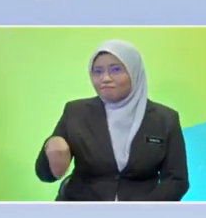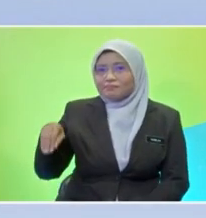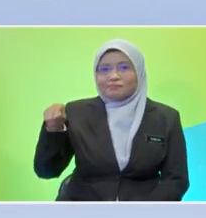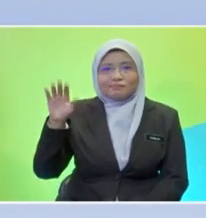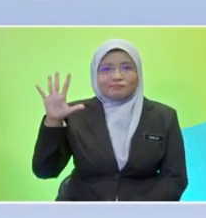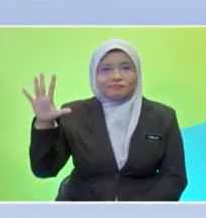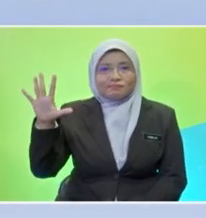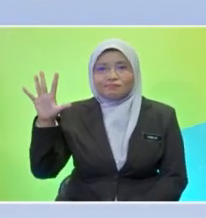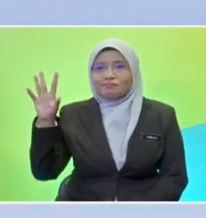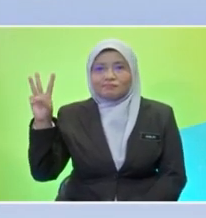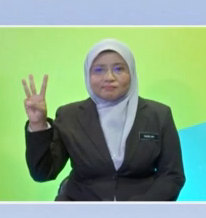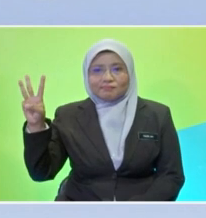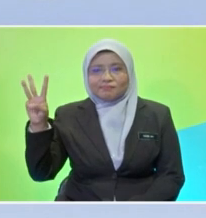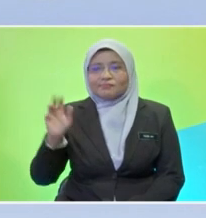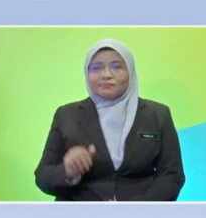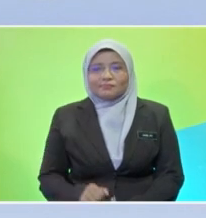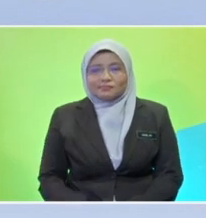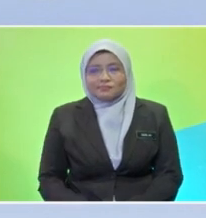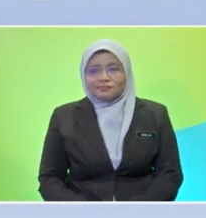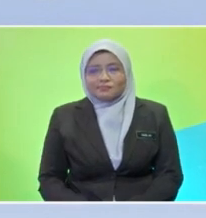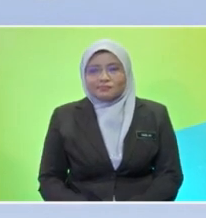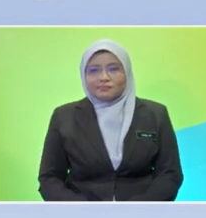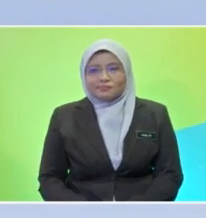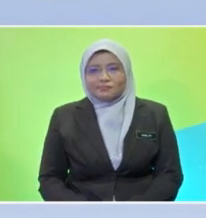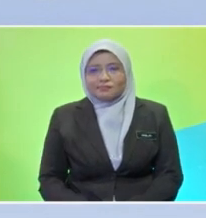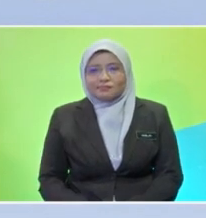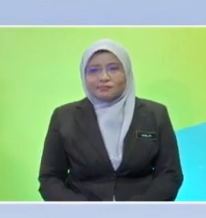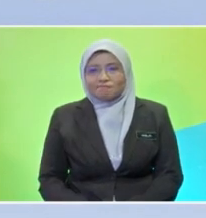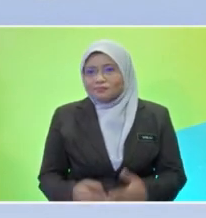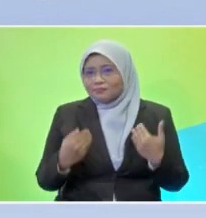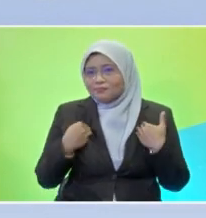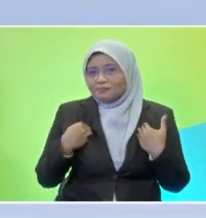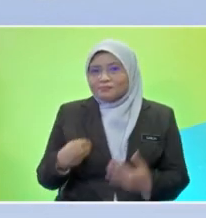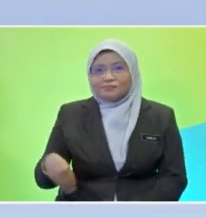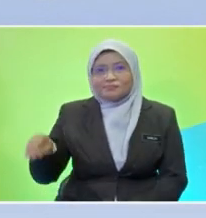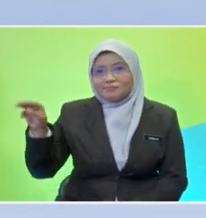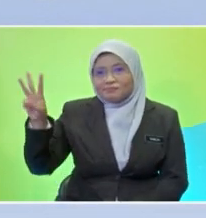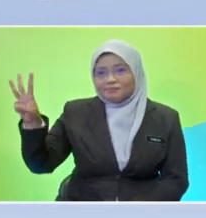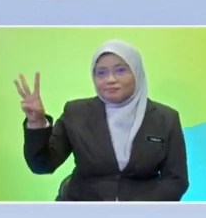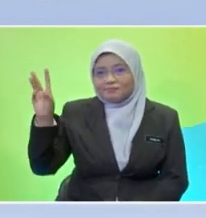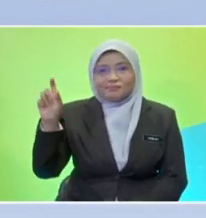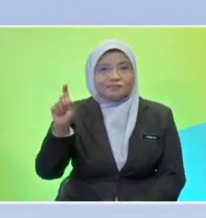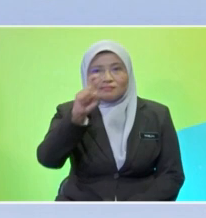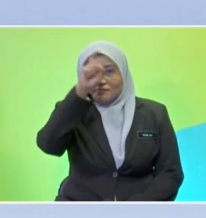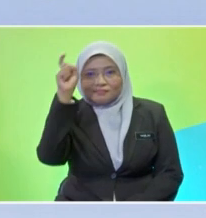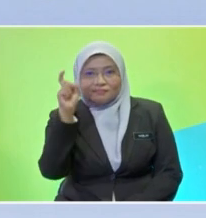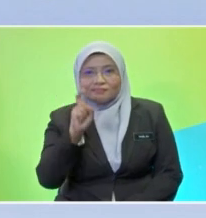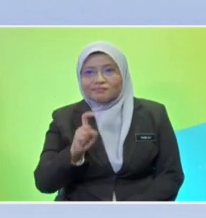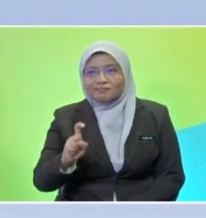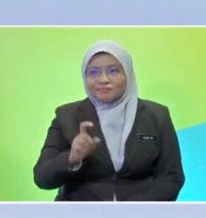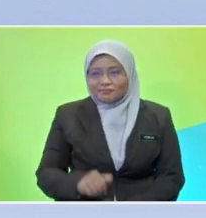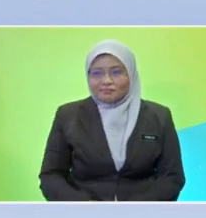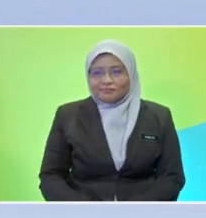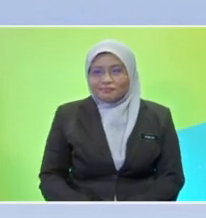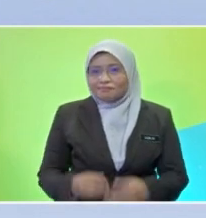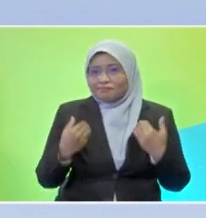5W1H, we are going to construct at least 6 questions. All right, so let's recall a bit. What are the